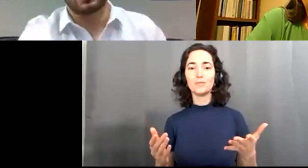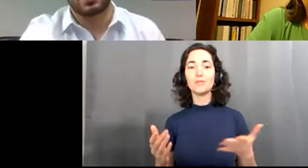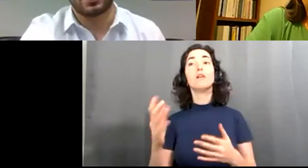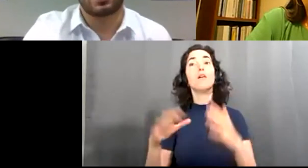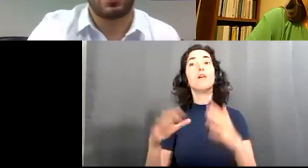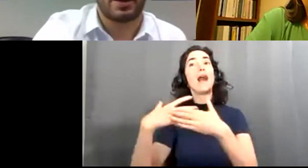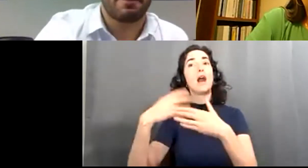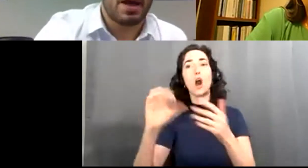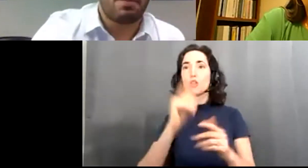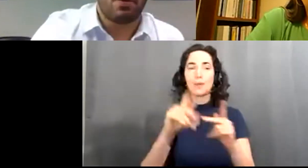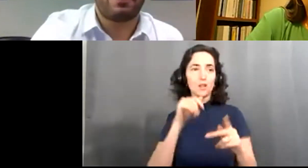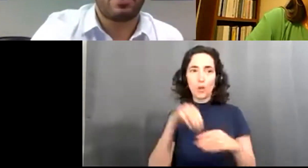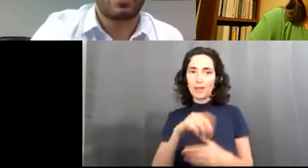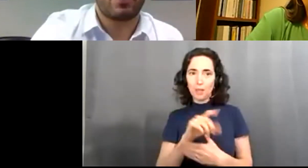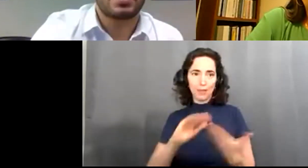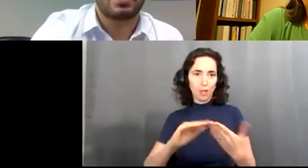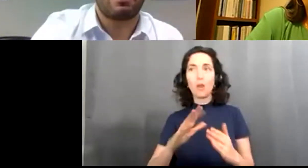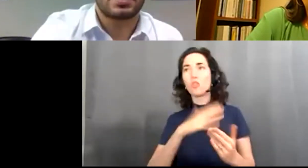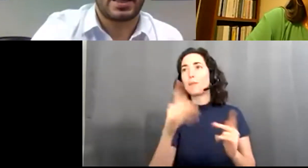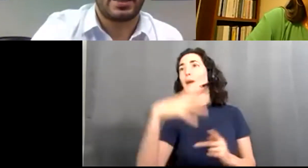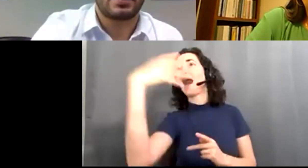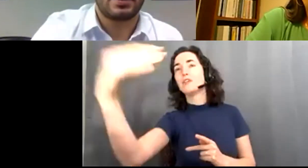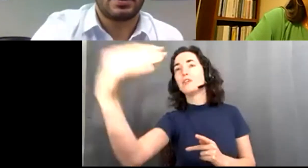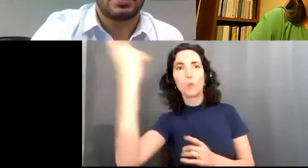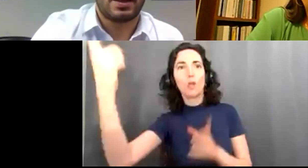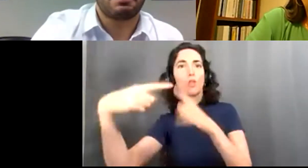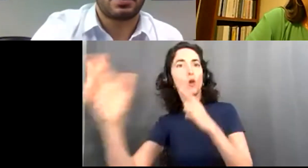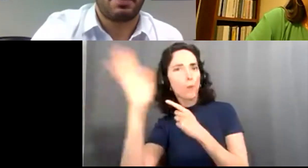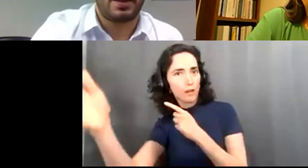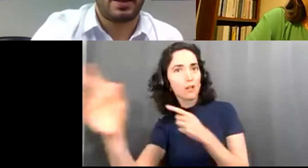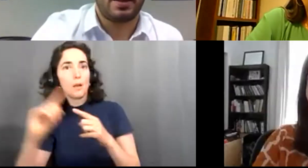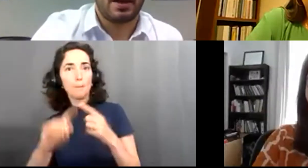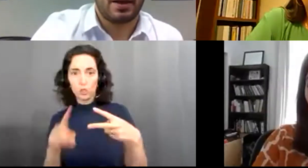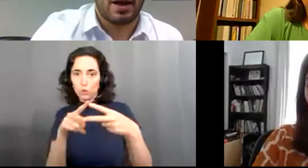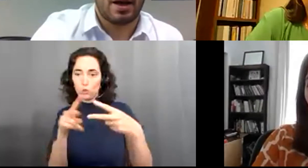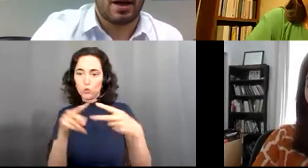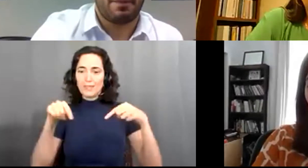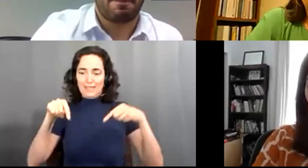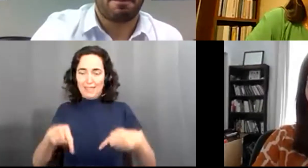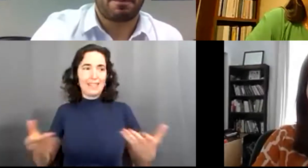outside of the disability community. But we felt the rest of the slate seemed to be